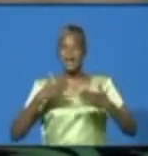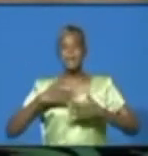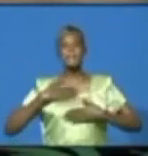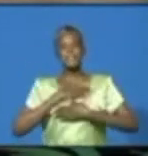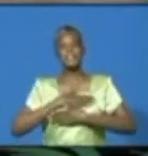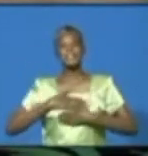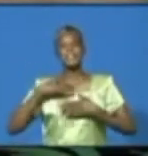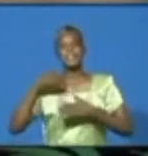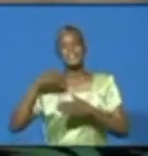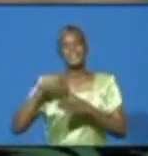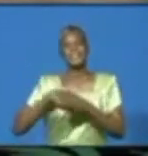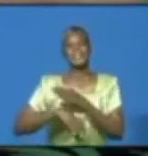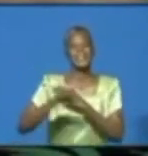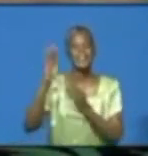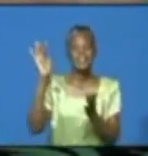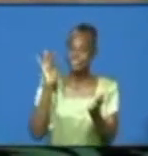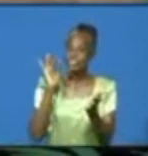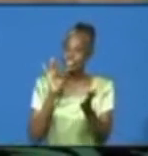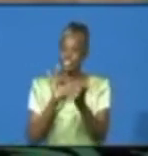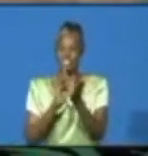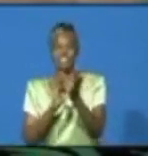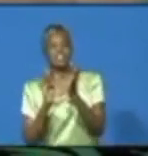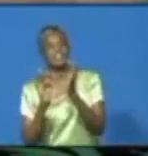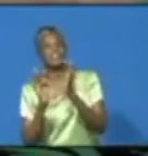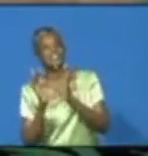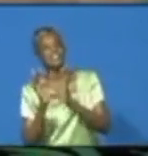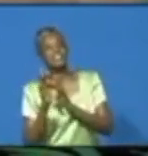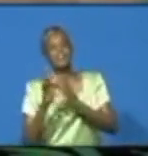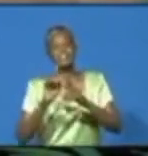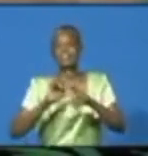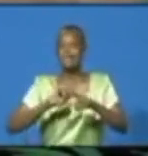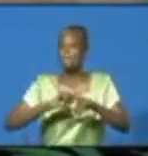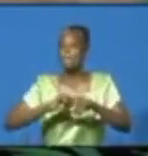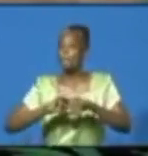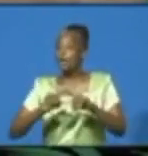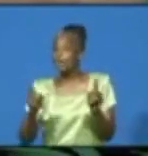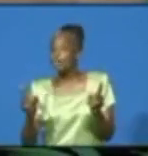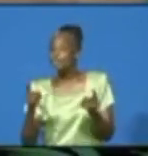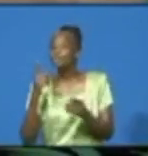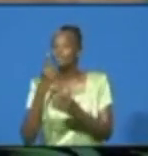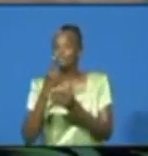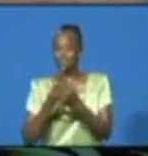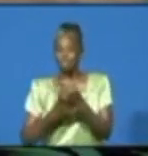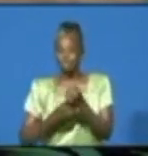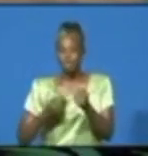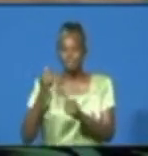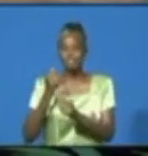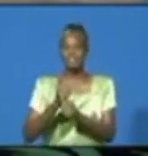But to trust and obey.